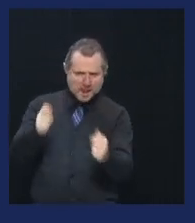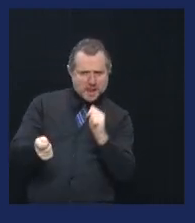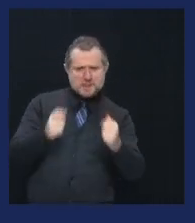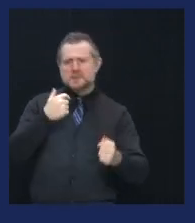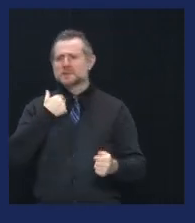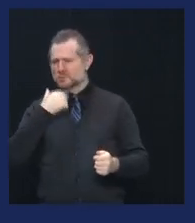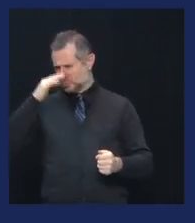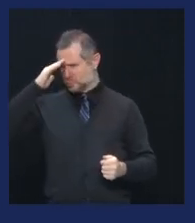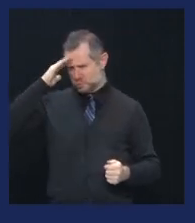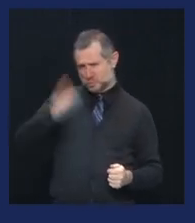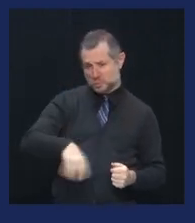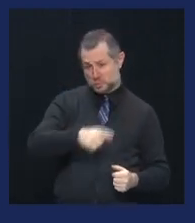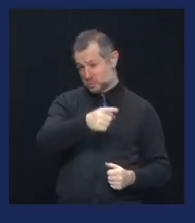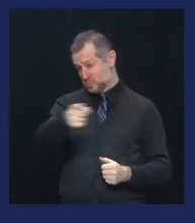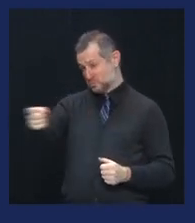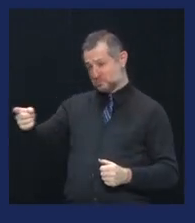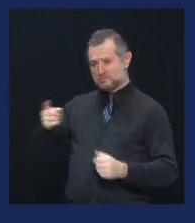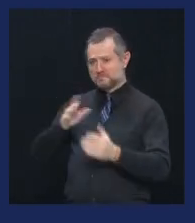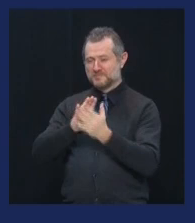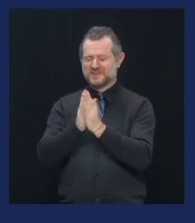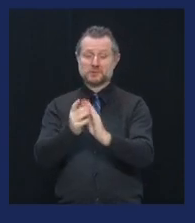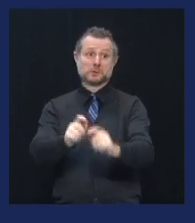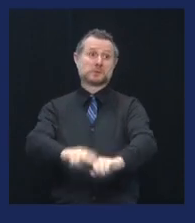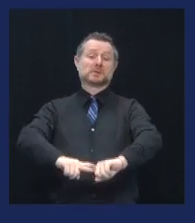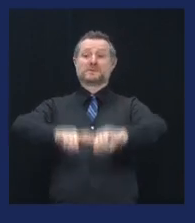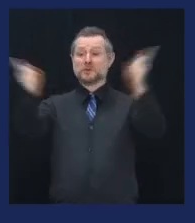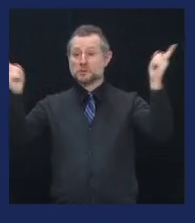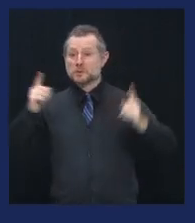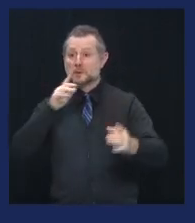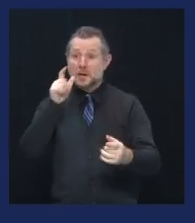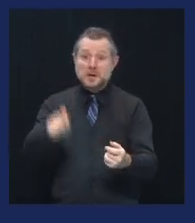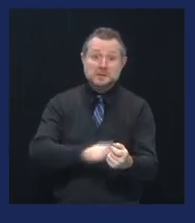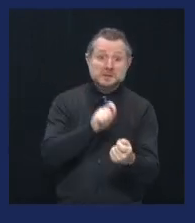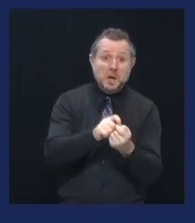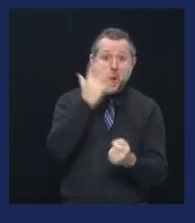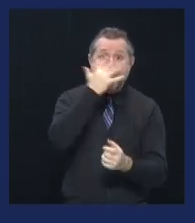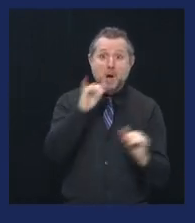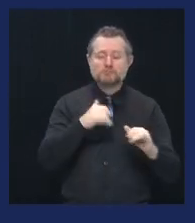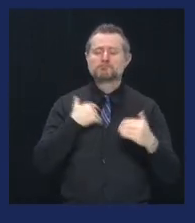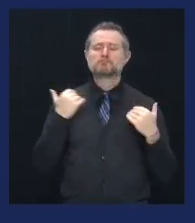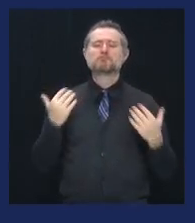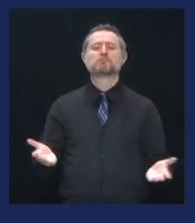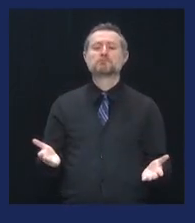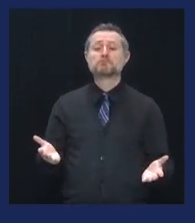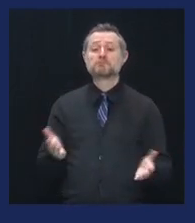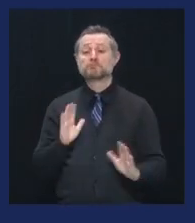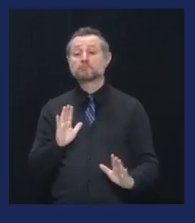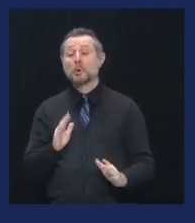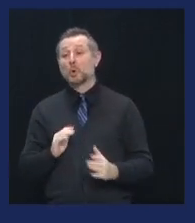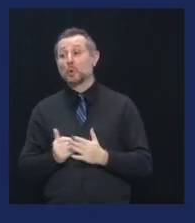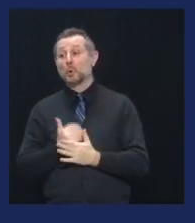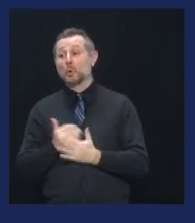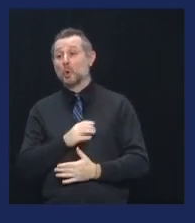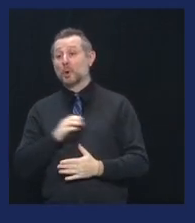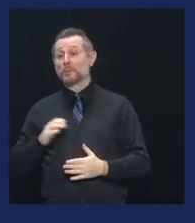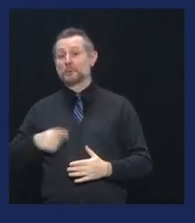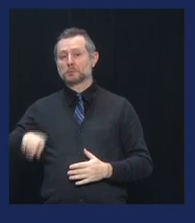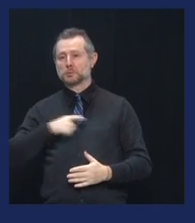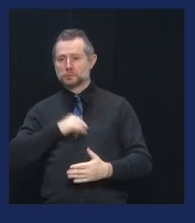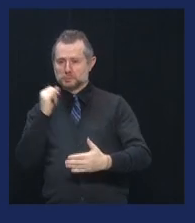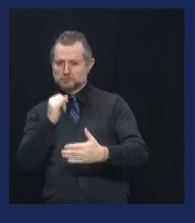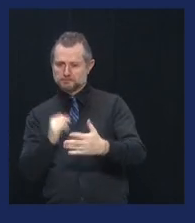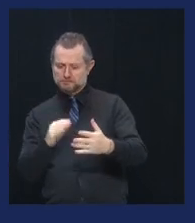precisely how different. This commission will help draw a roadmap to find opportunities for New Yorkers to get back